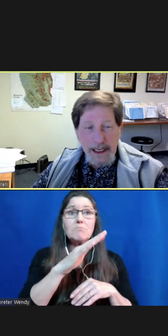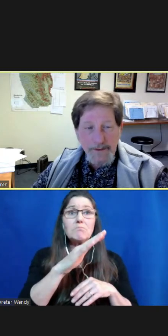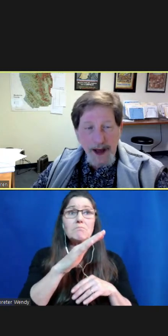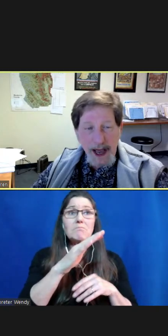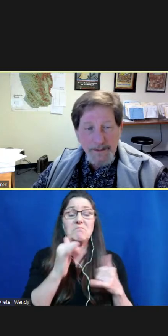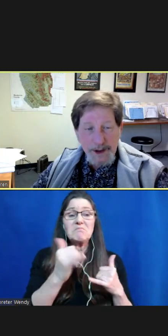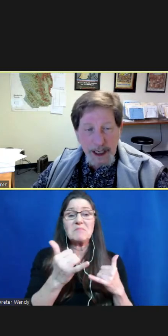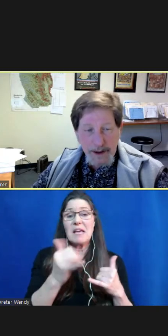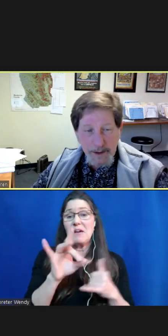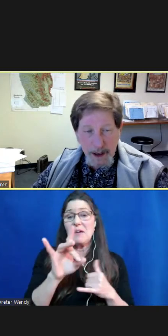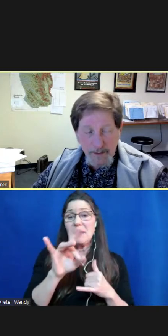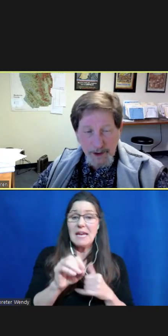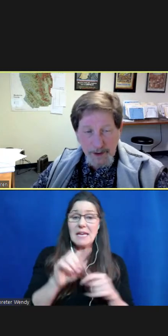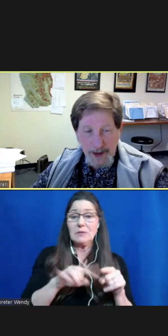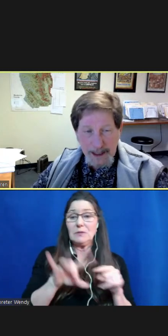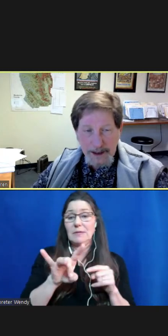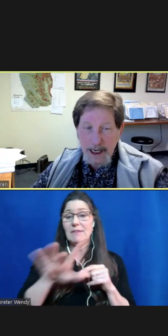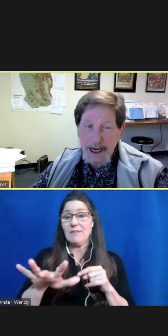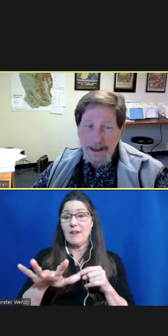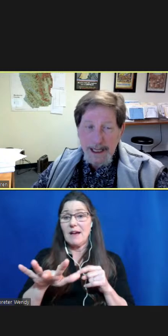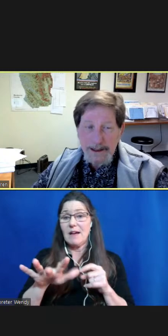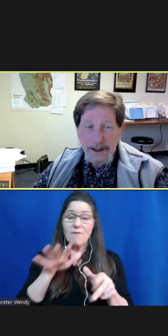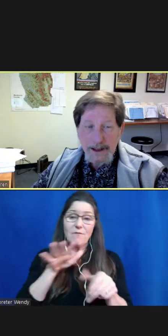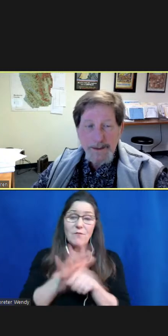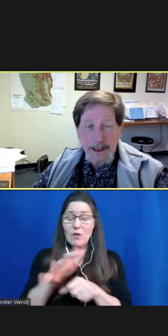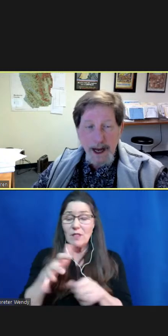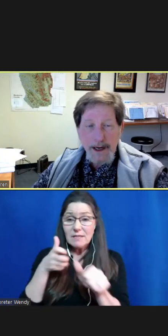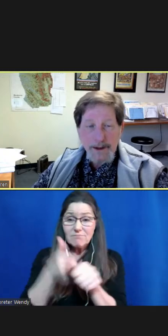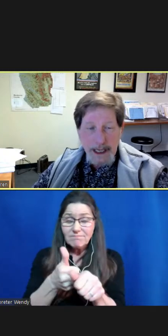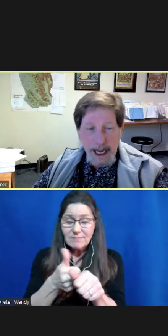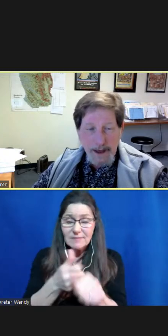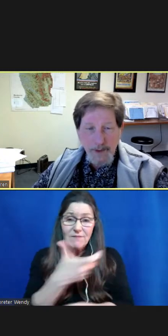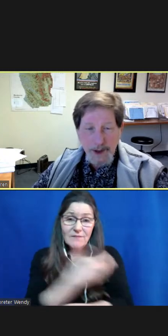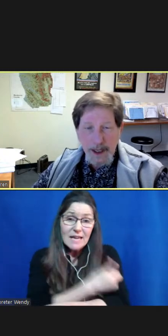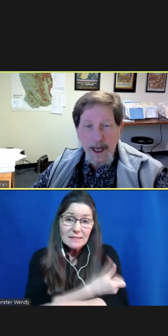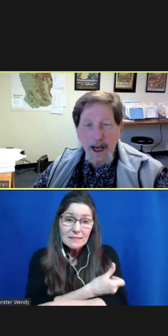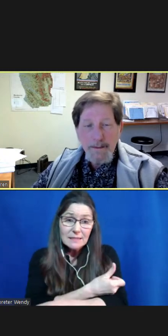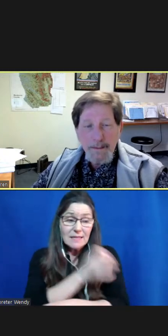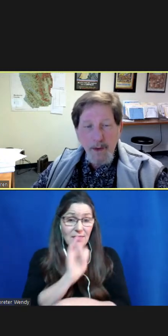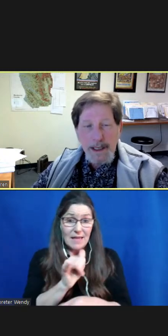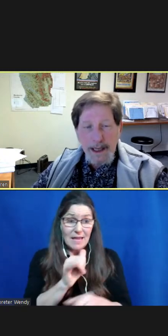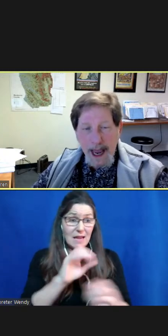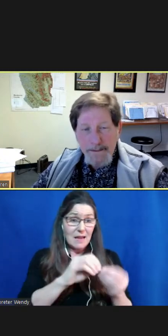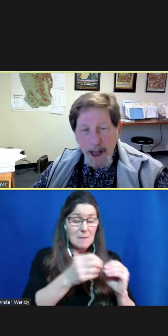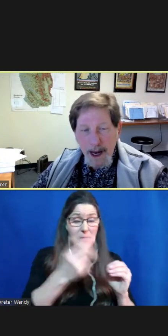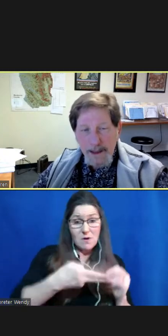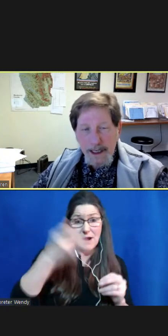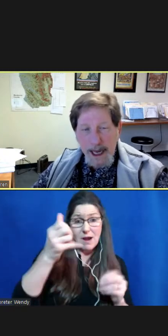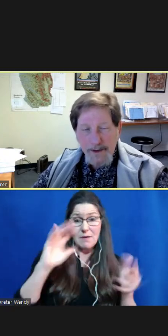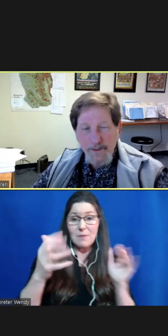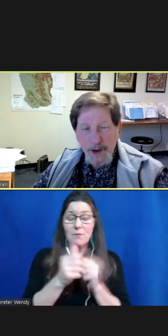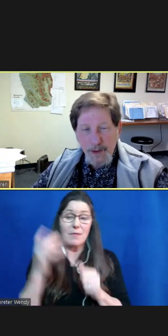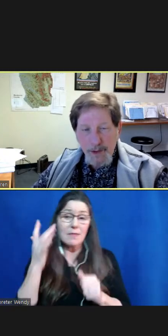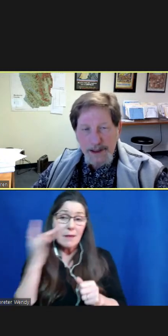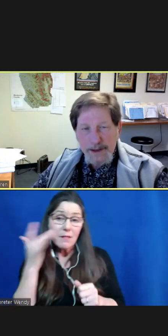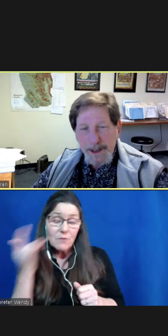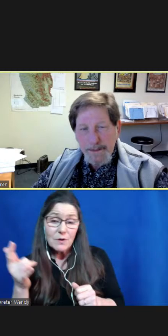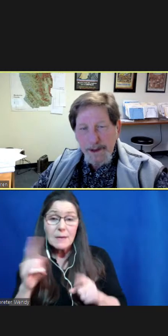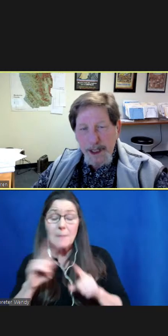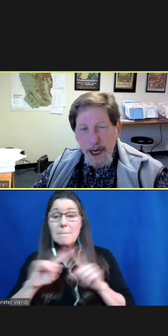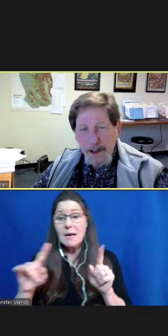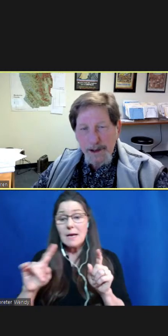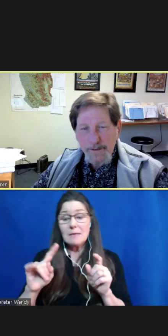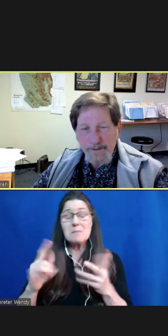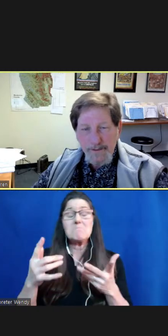to 85% fully vaccinated, and that's actually a bit higher than California, but we lag behind the California rates in